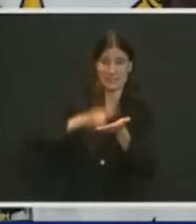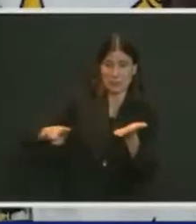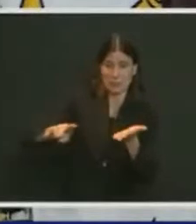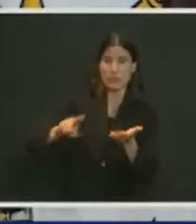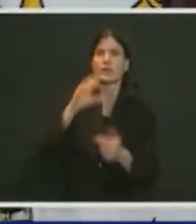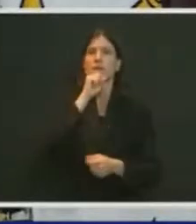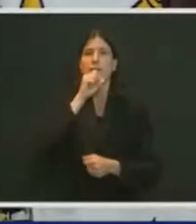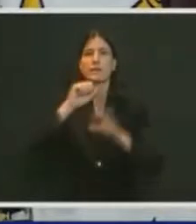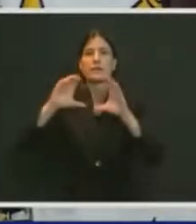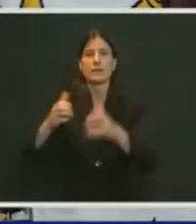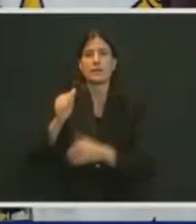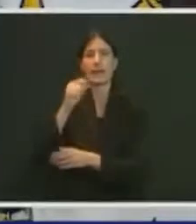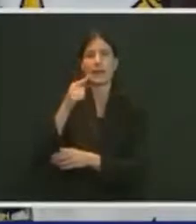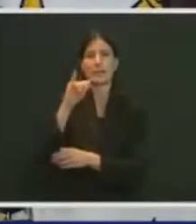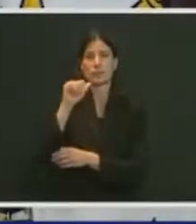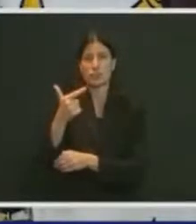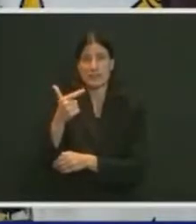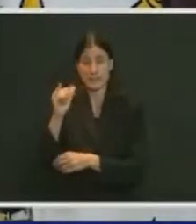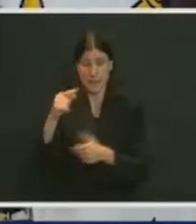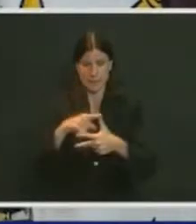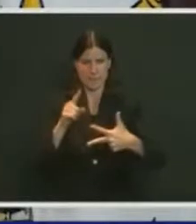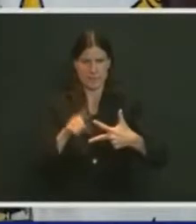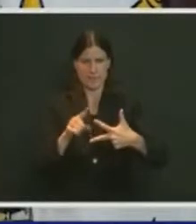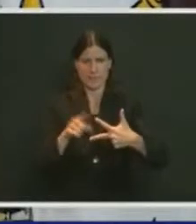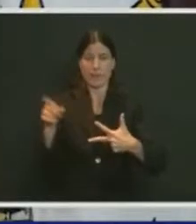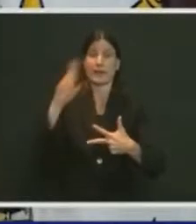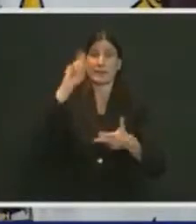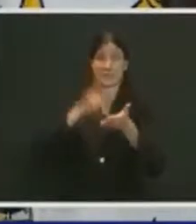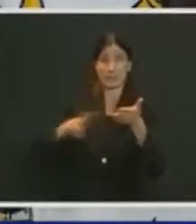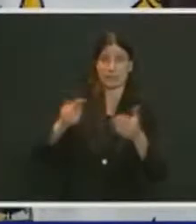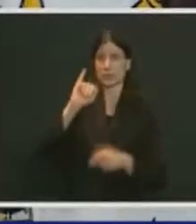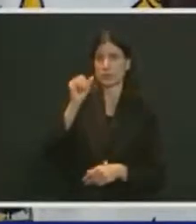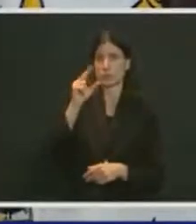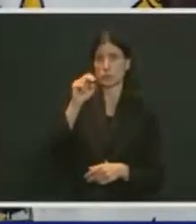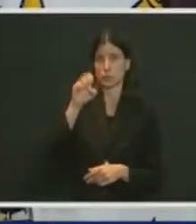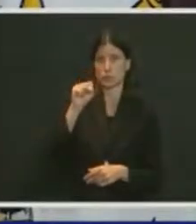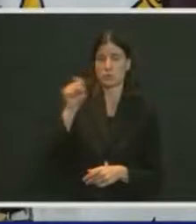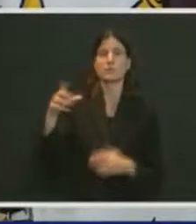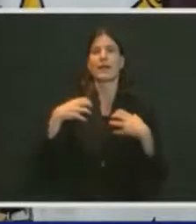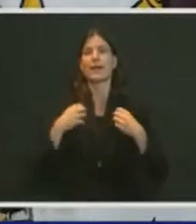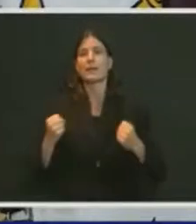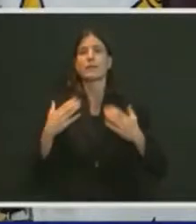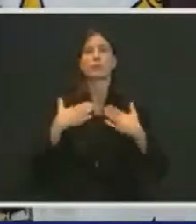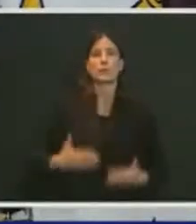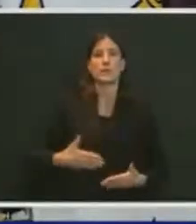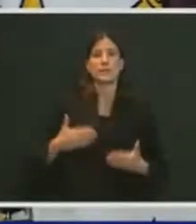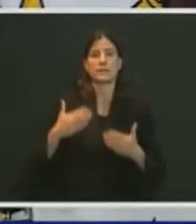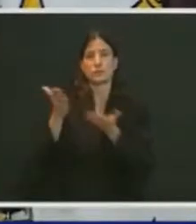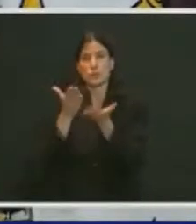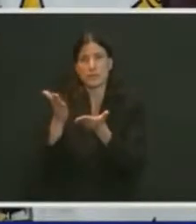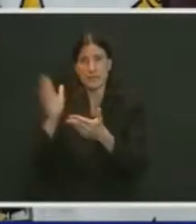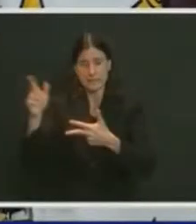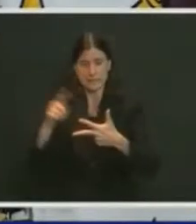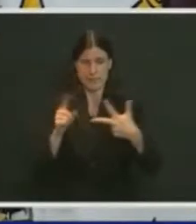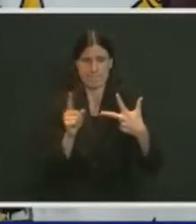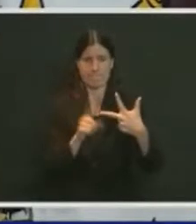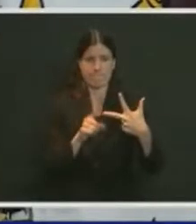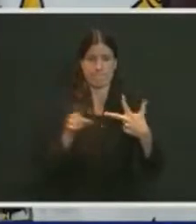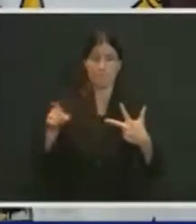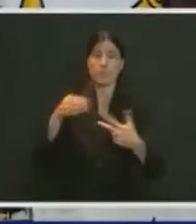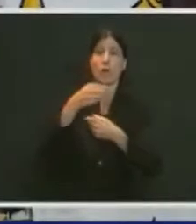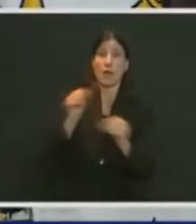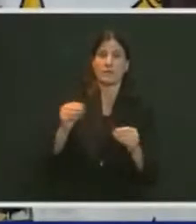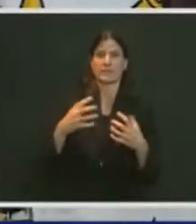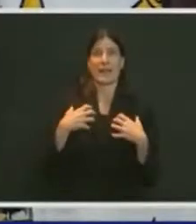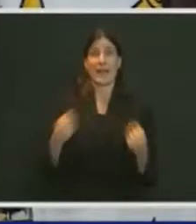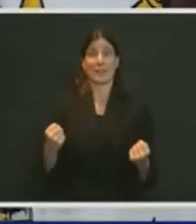community advocates. I would encourage you to listen in, to send us your questions in advance.